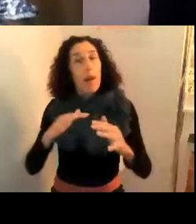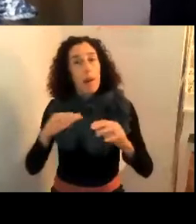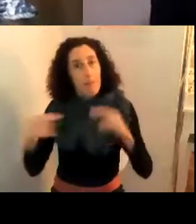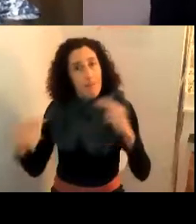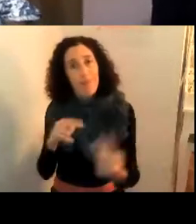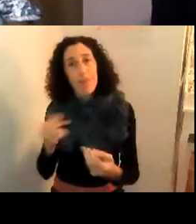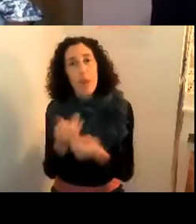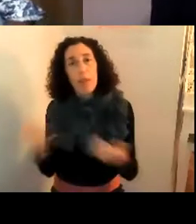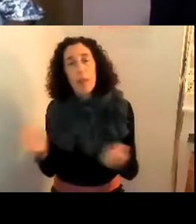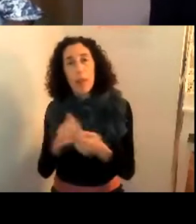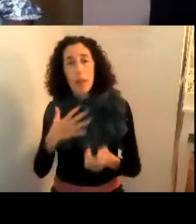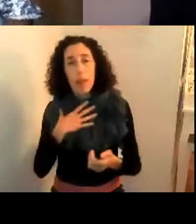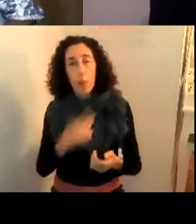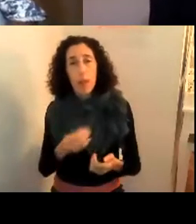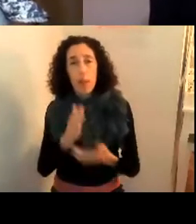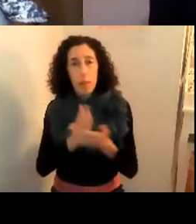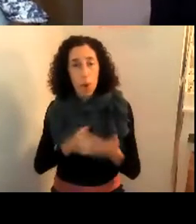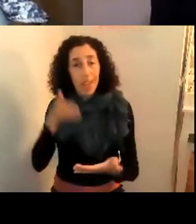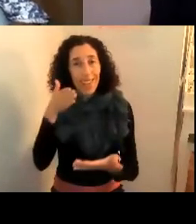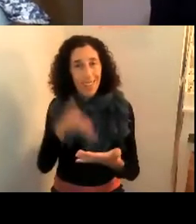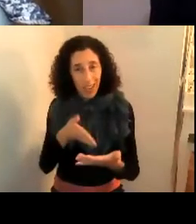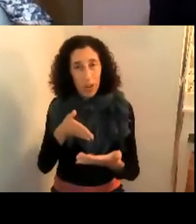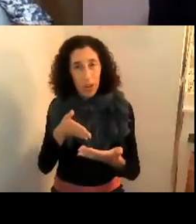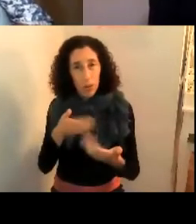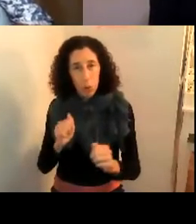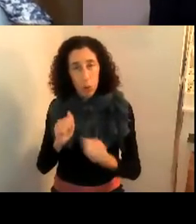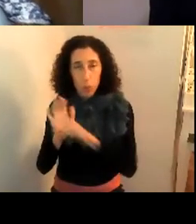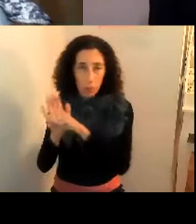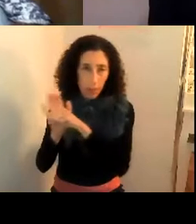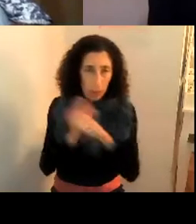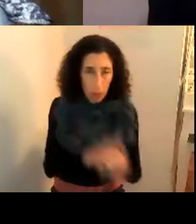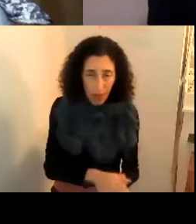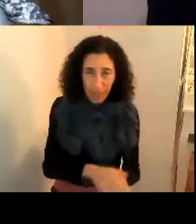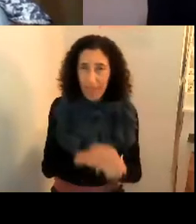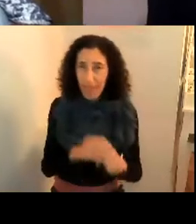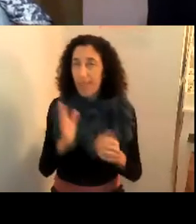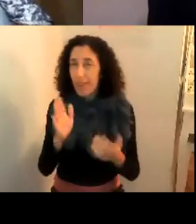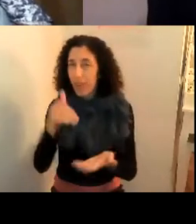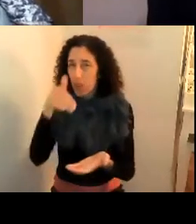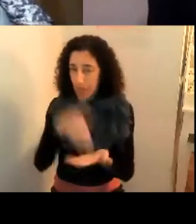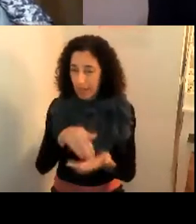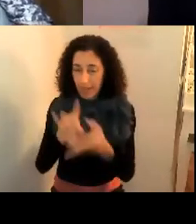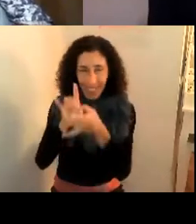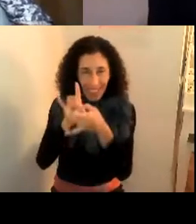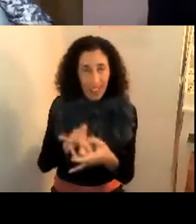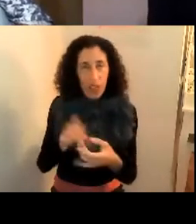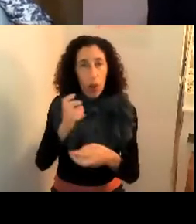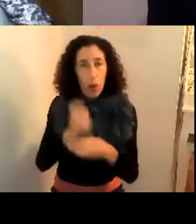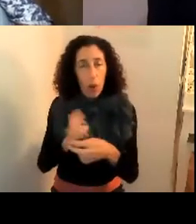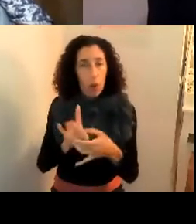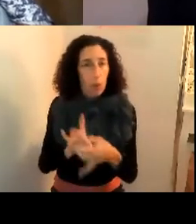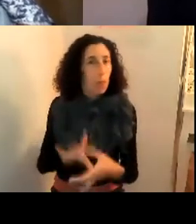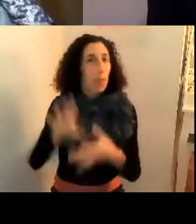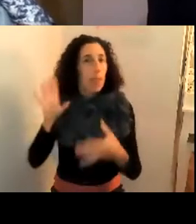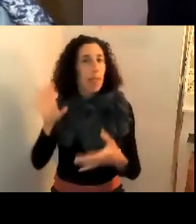building that into your practice as a community space, as an art space, or if there's things you'd like to see or that you've seen in other places sharing that too.